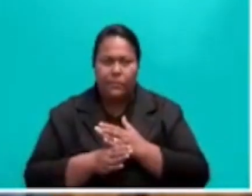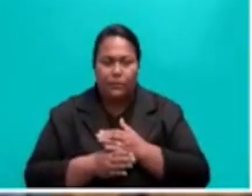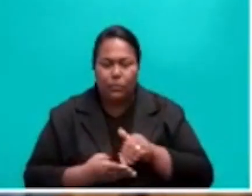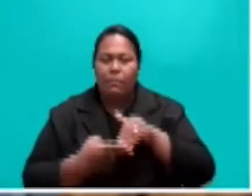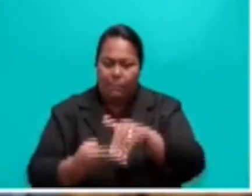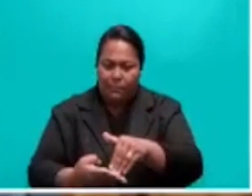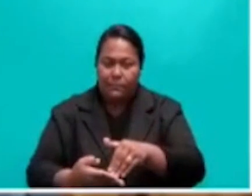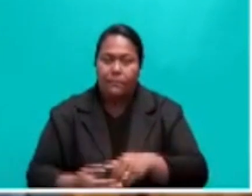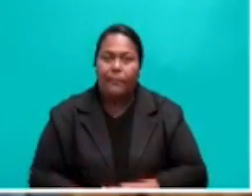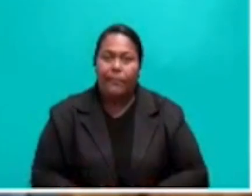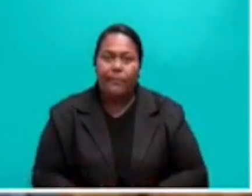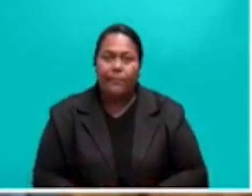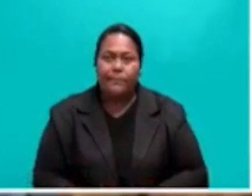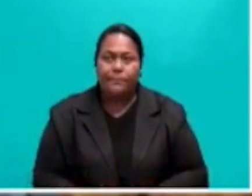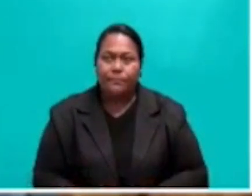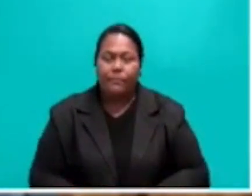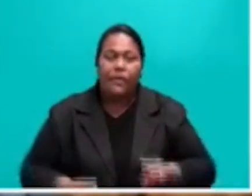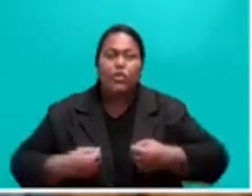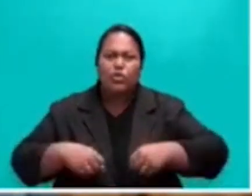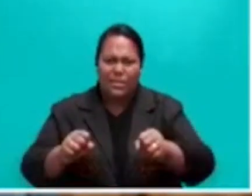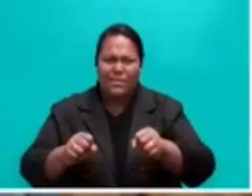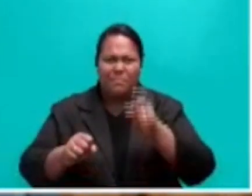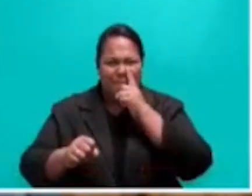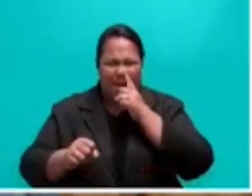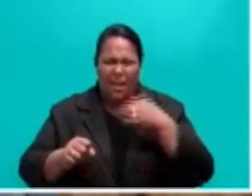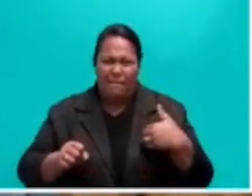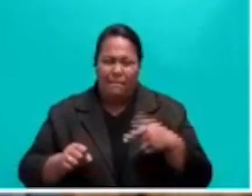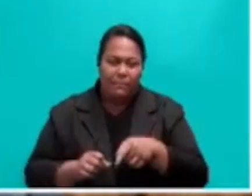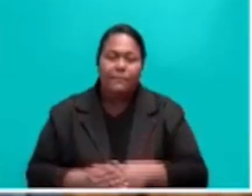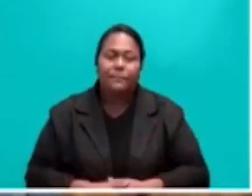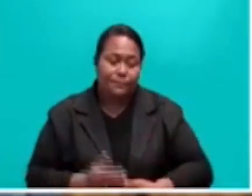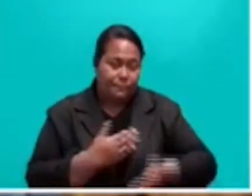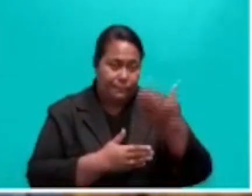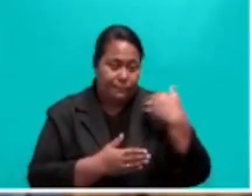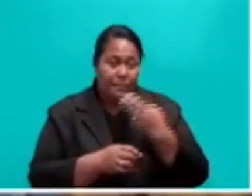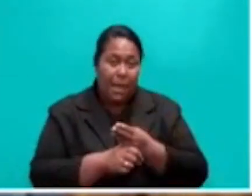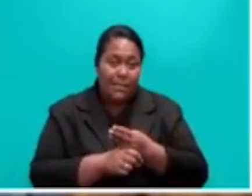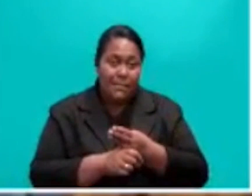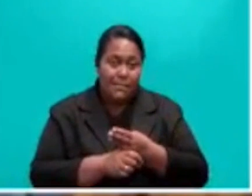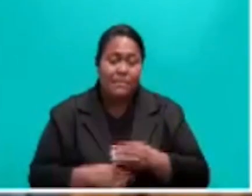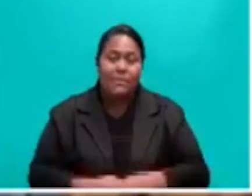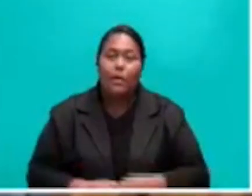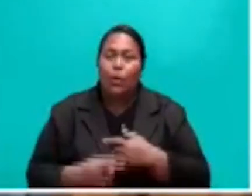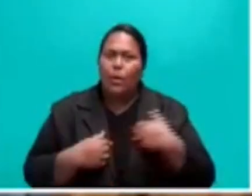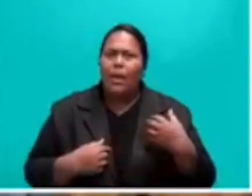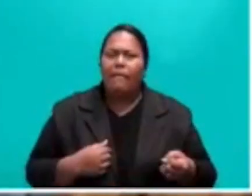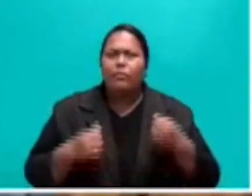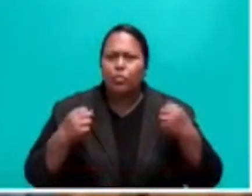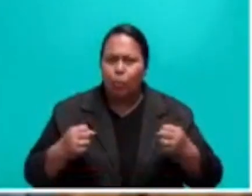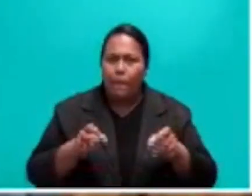work with the street dwellers. Over the past few months, we've had very